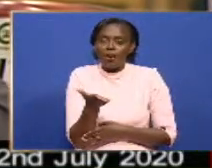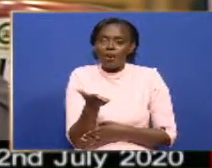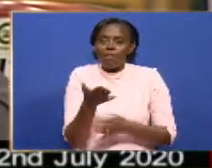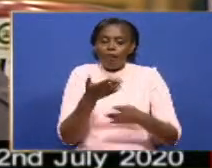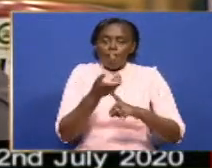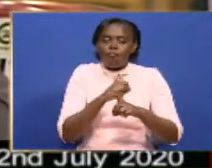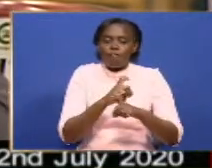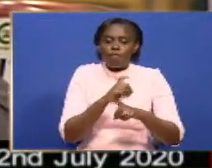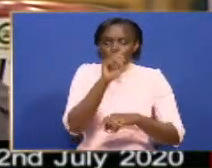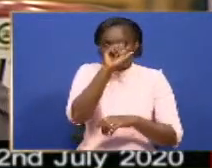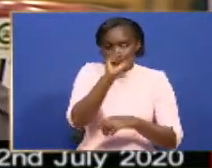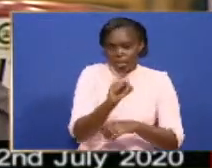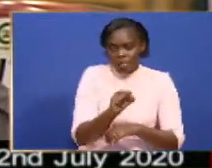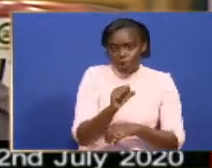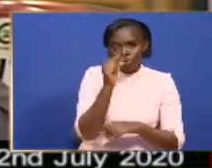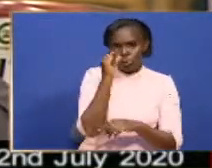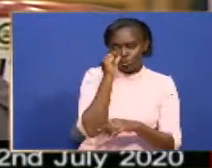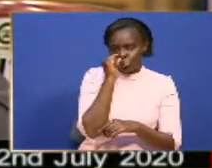from southern Sudan,